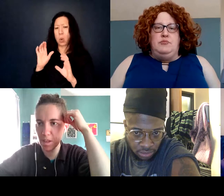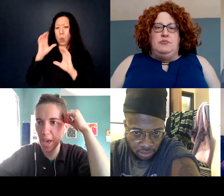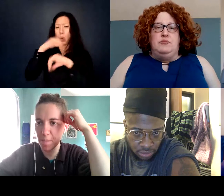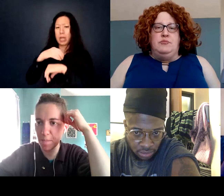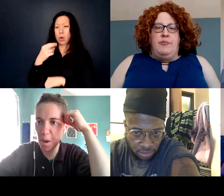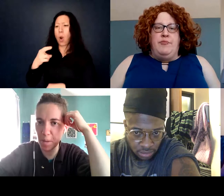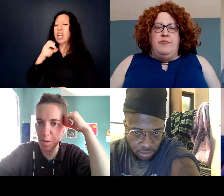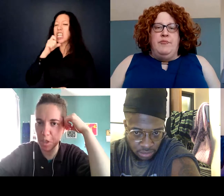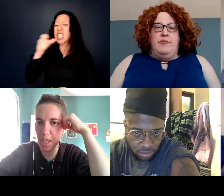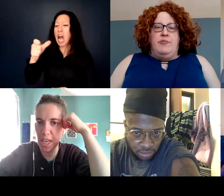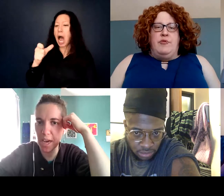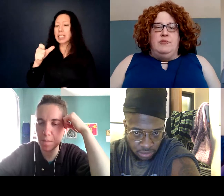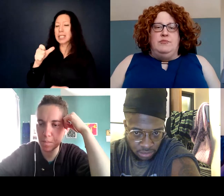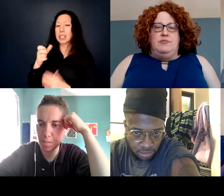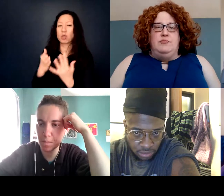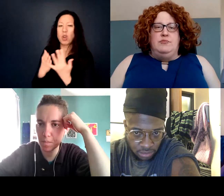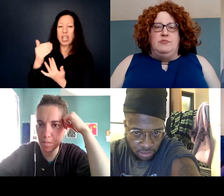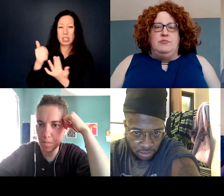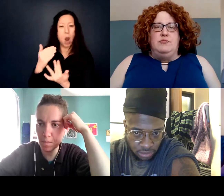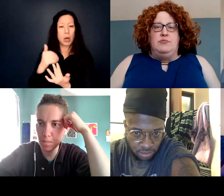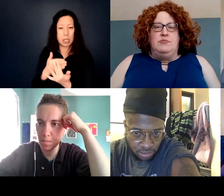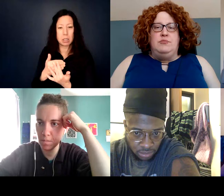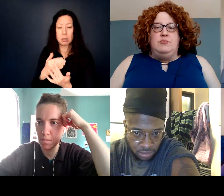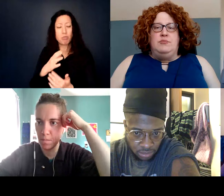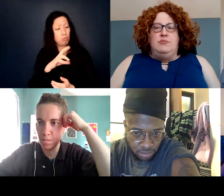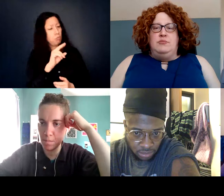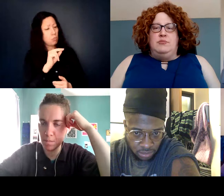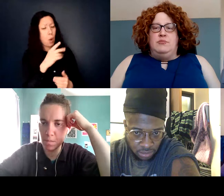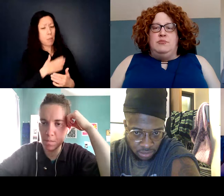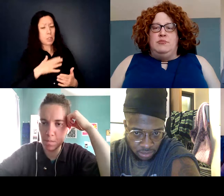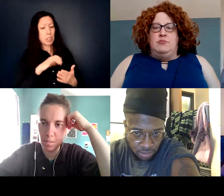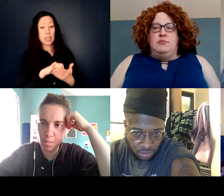it. Yeah, no, I appreciate that. Cool.